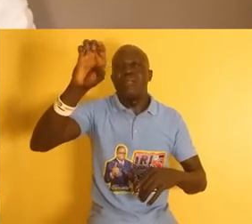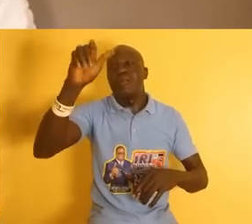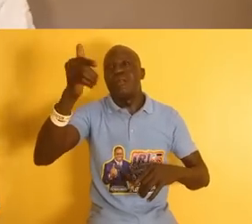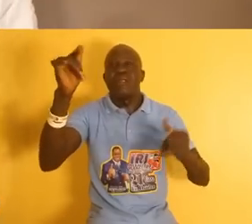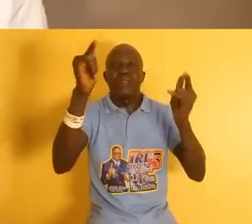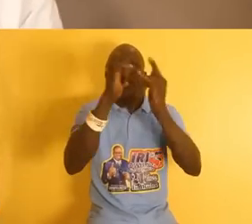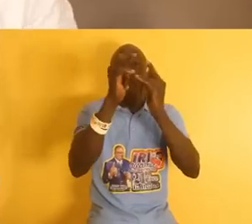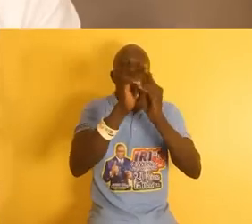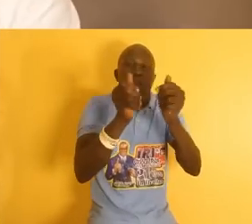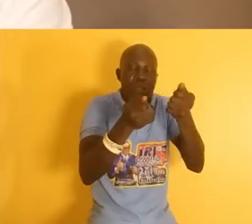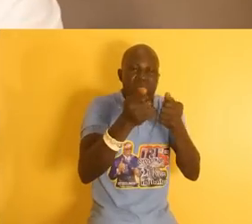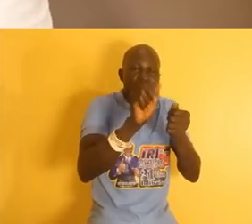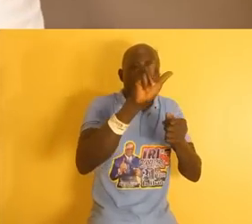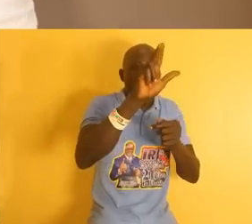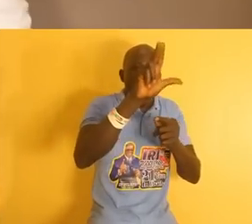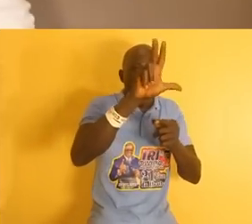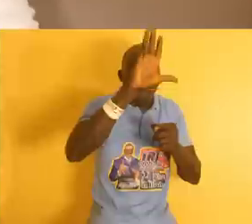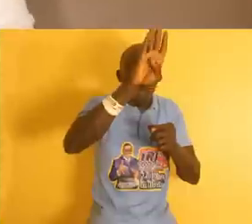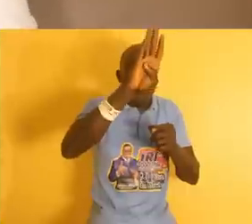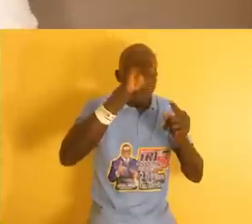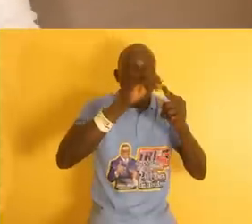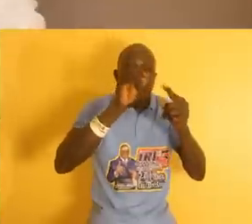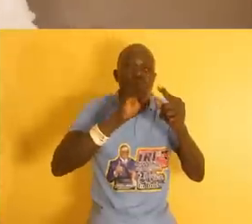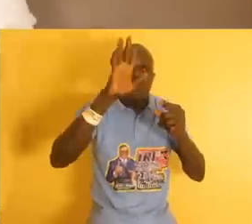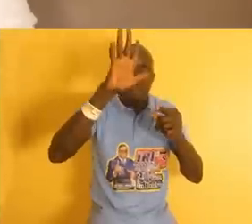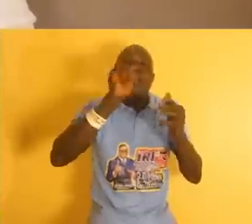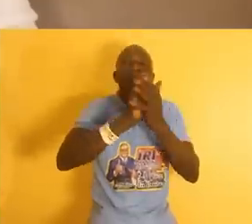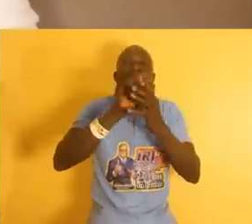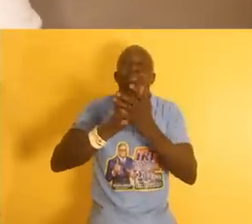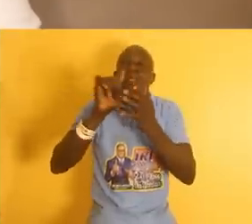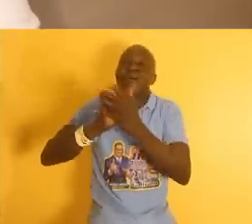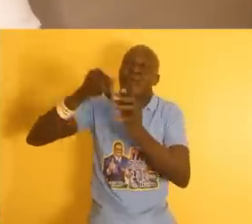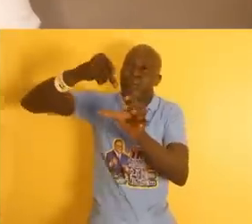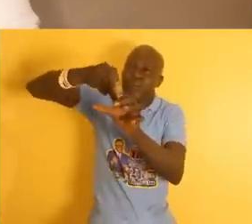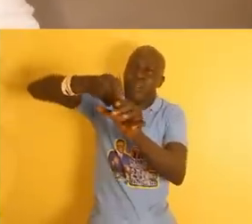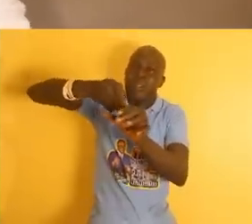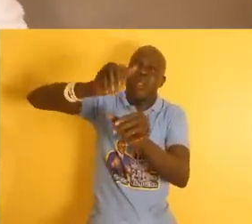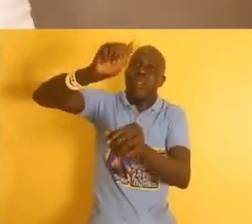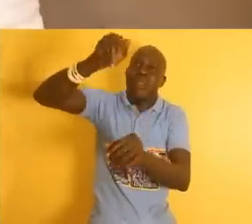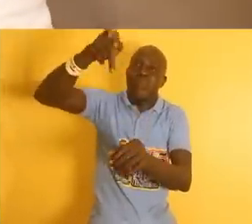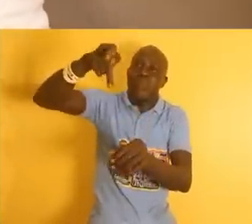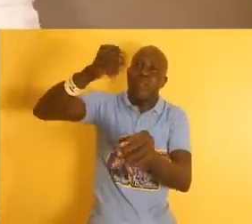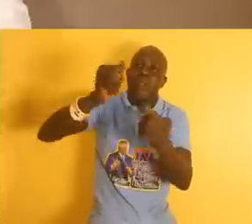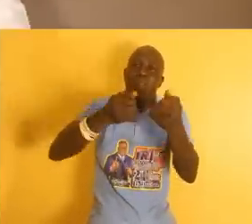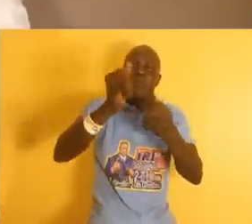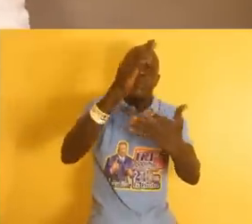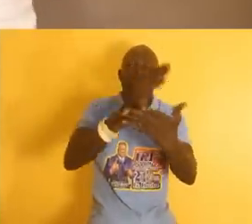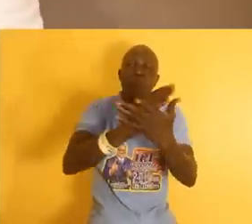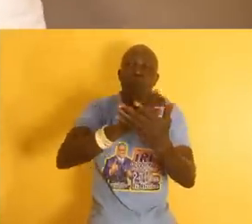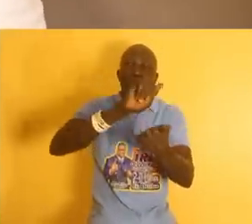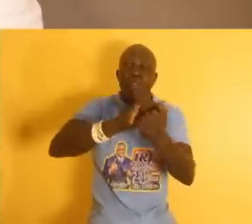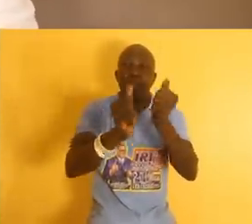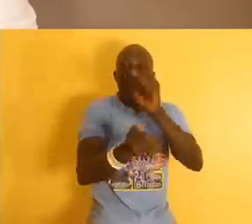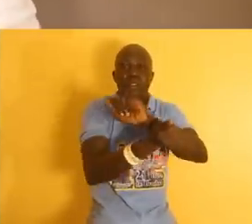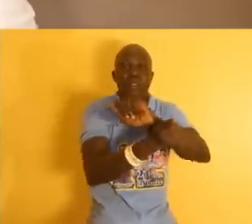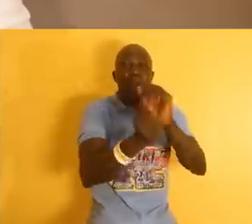drive be 4 to 5 minutes. About 4 to 5 minute journey. Amanpe ile they call the filling bus station stop. AP bus stop. What change your request?